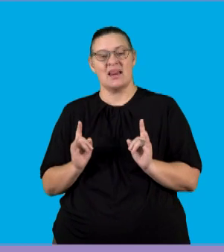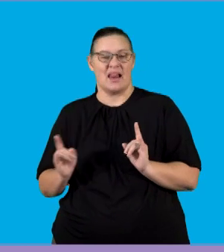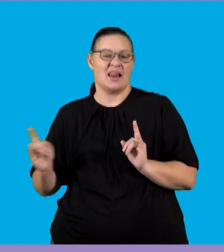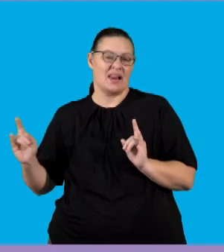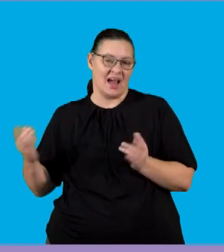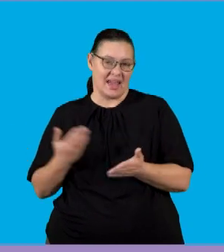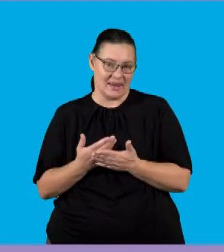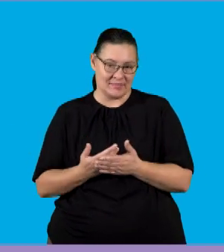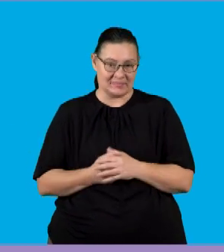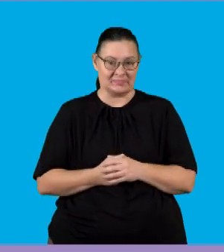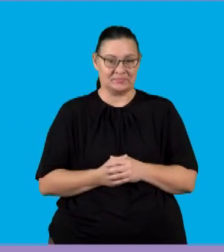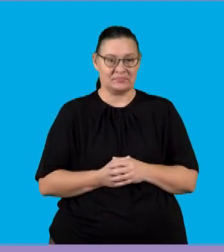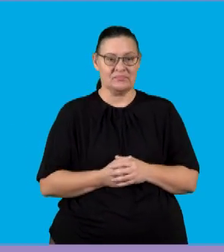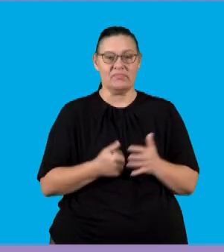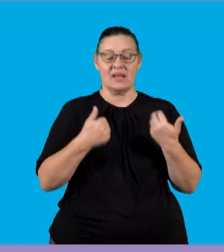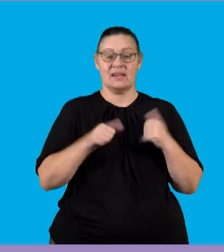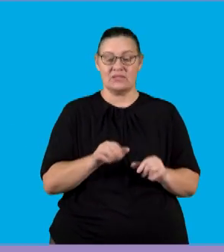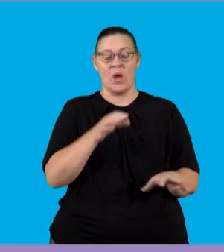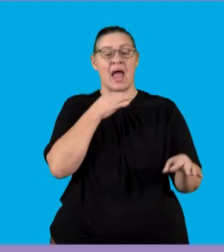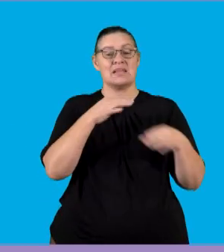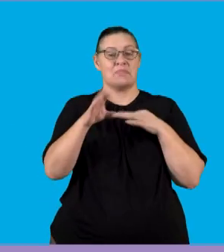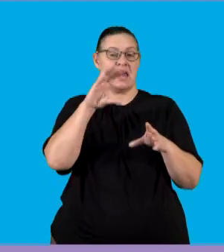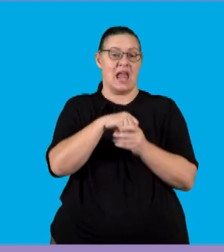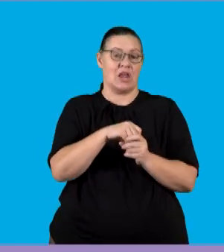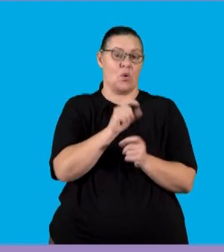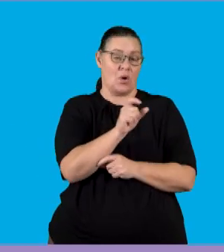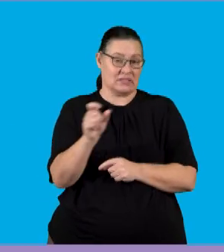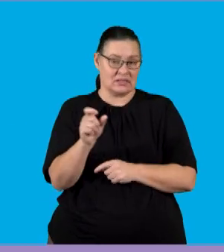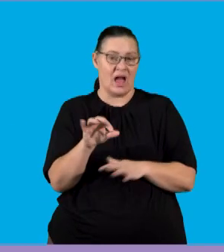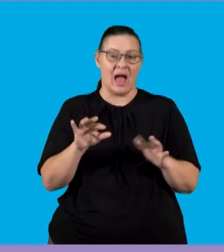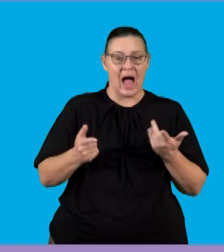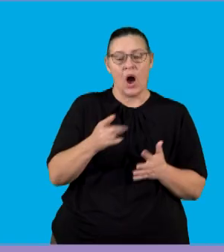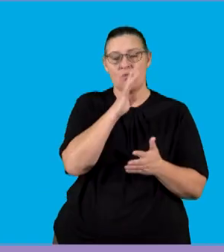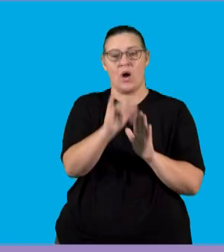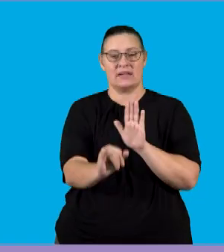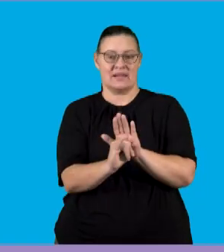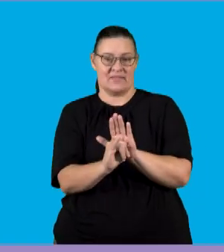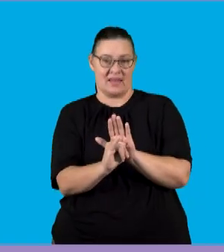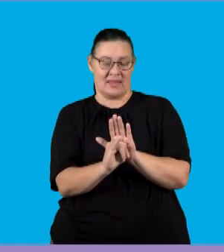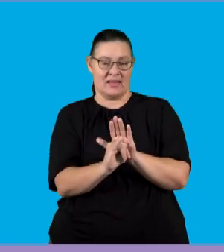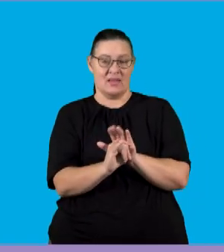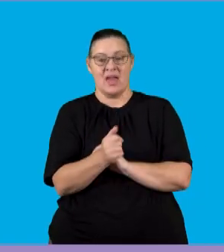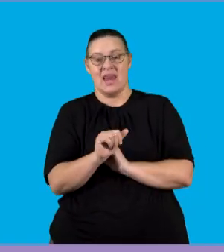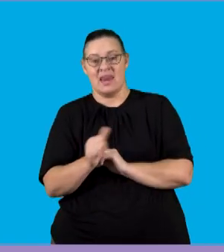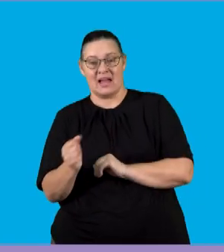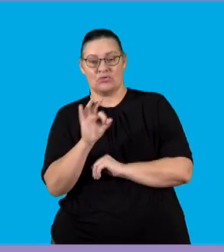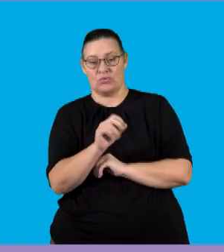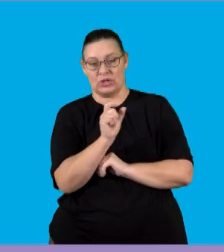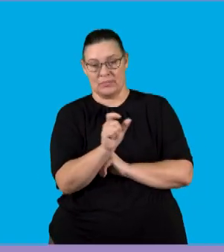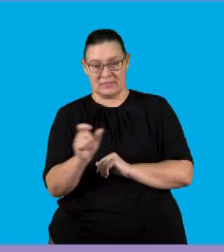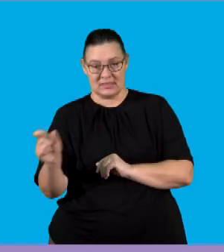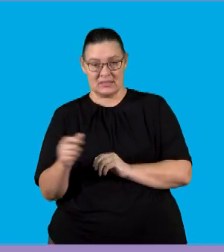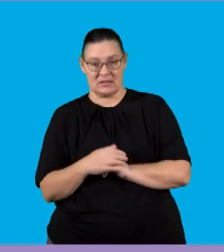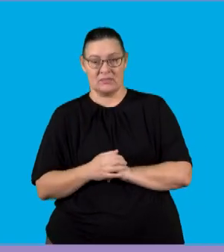pattern continues. Let's look at the next question there. It says, explain in words how you identified the next 3